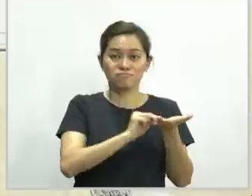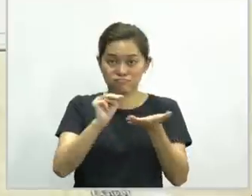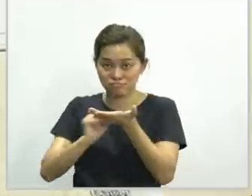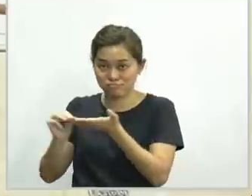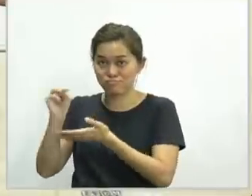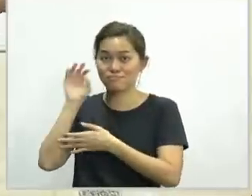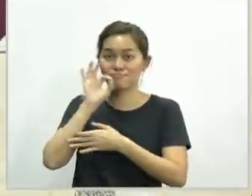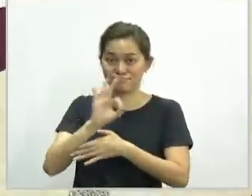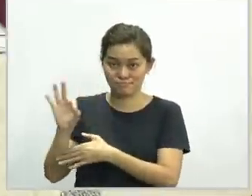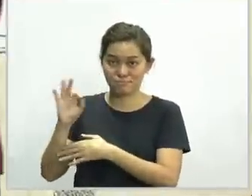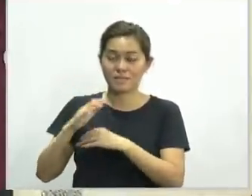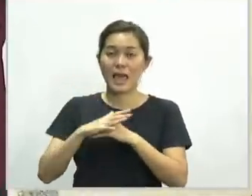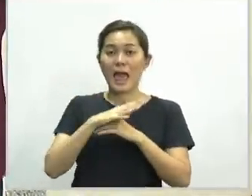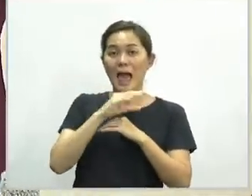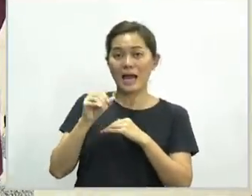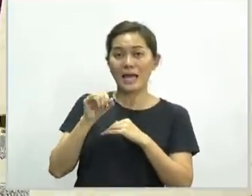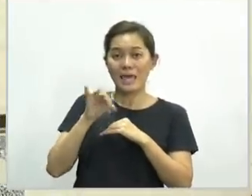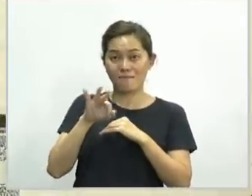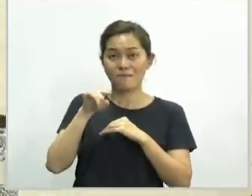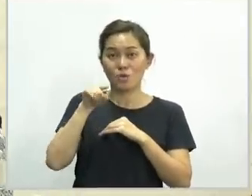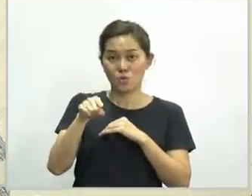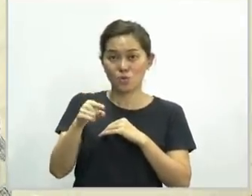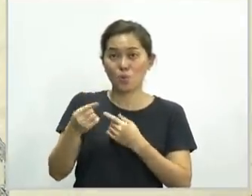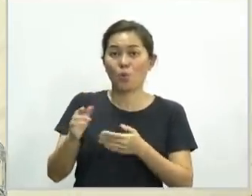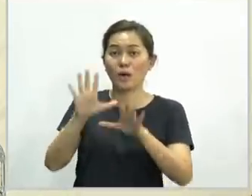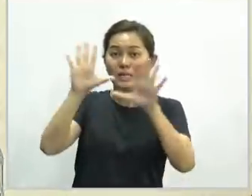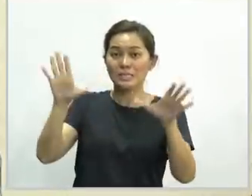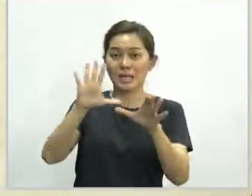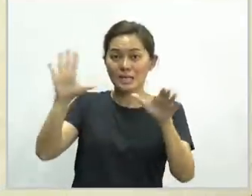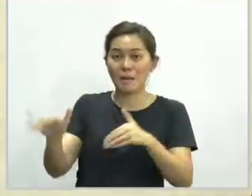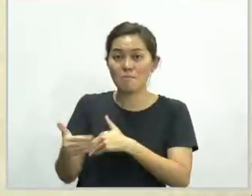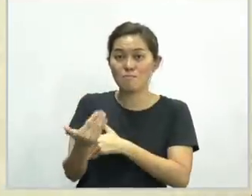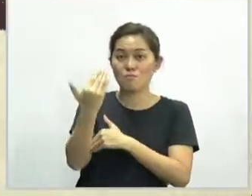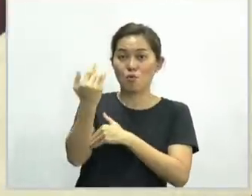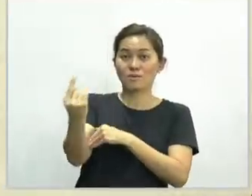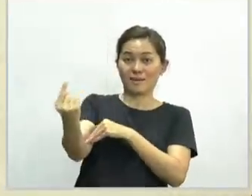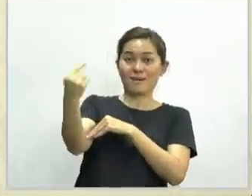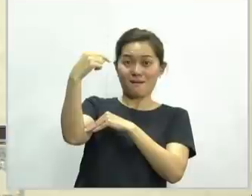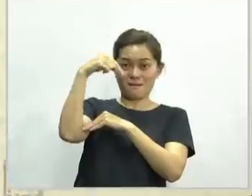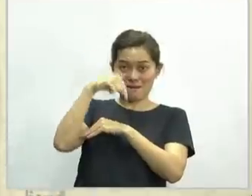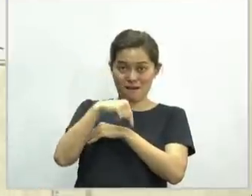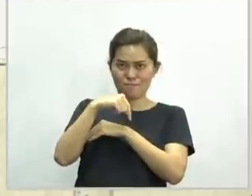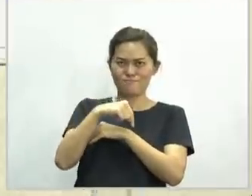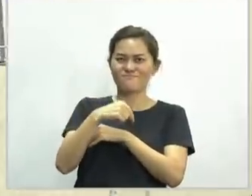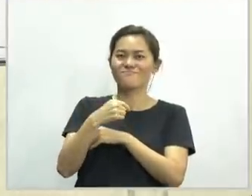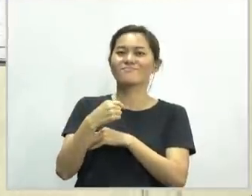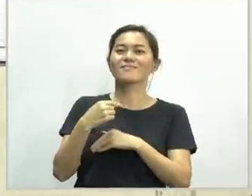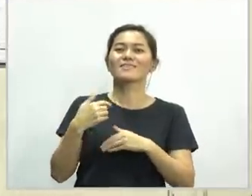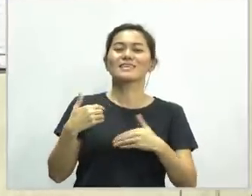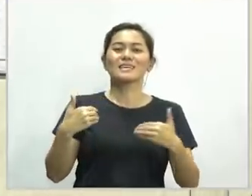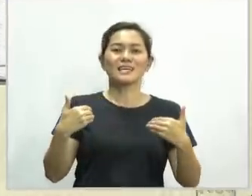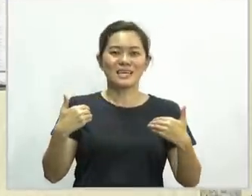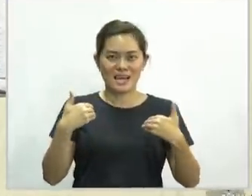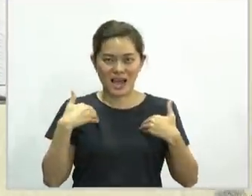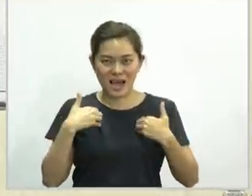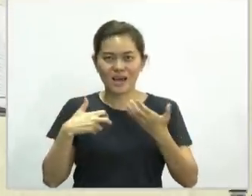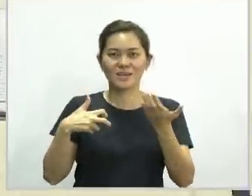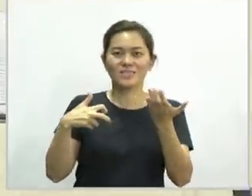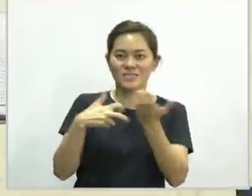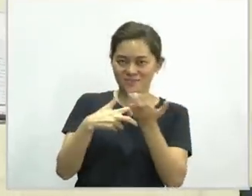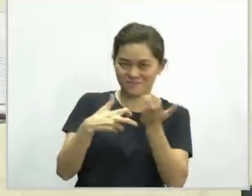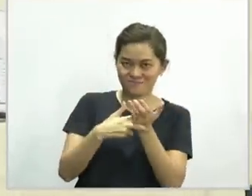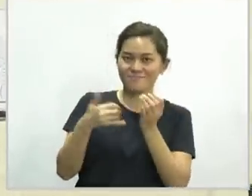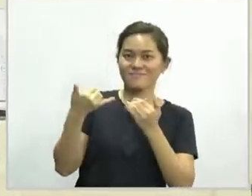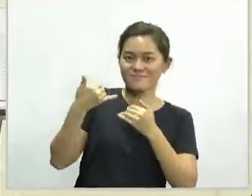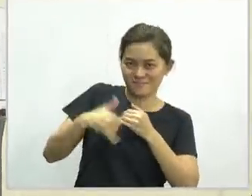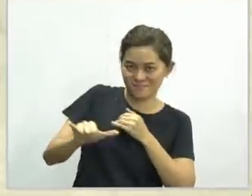especially if you can come Sunday morning, we still have seating